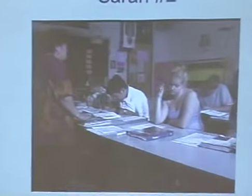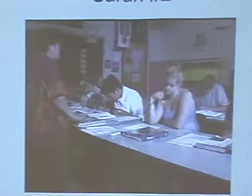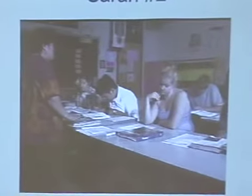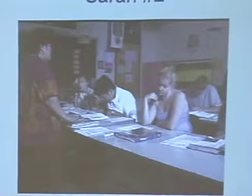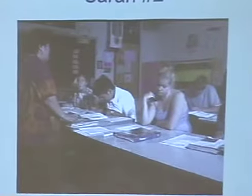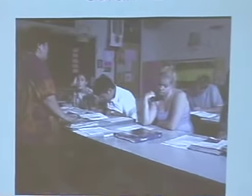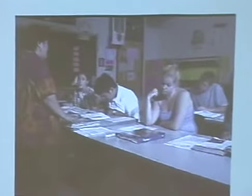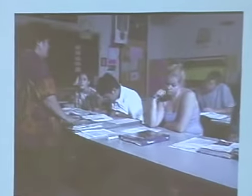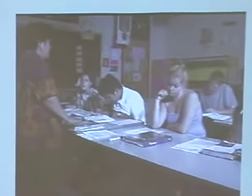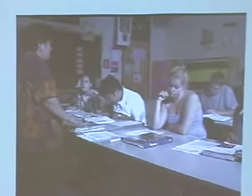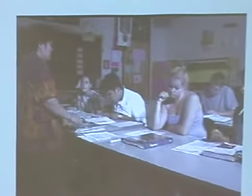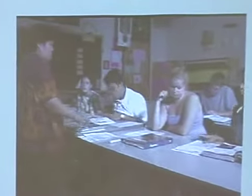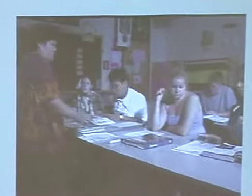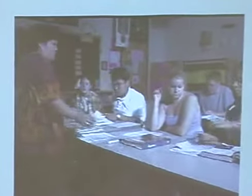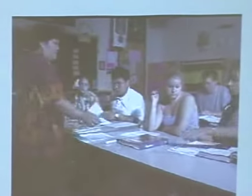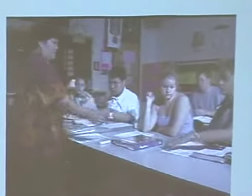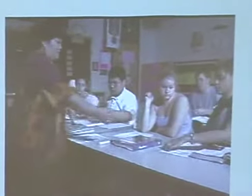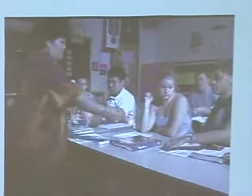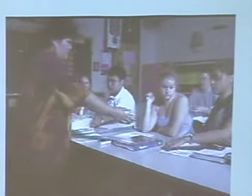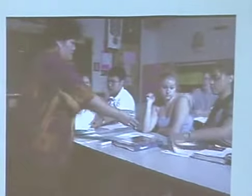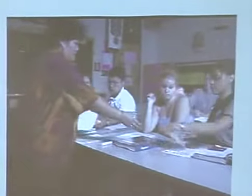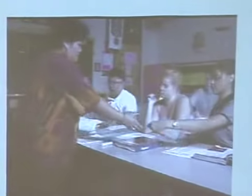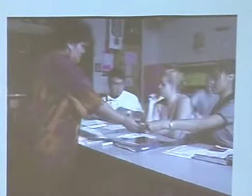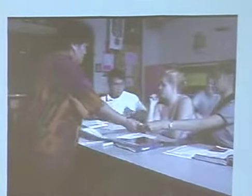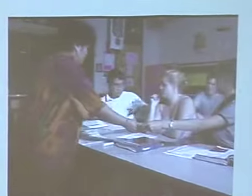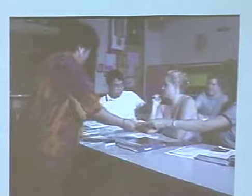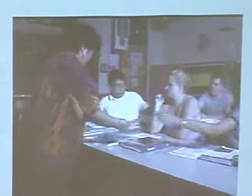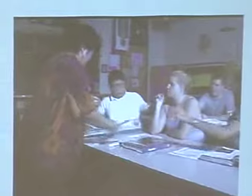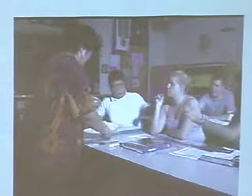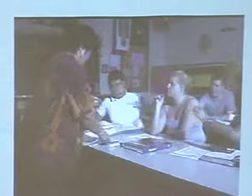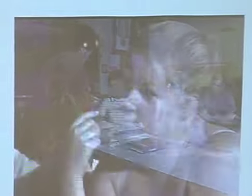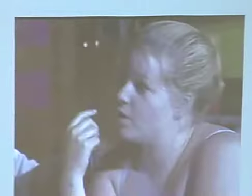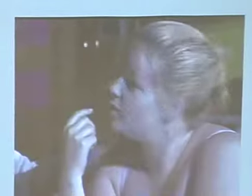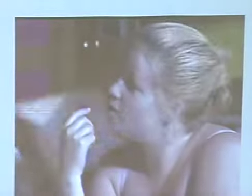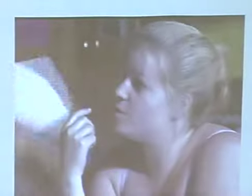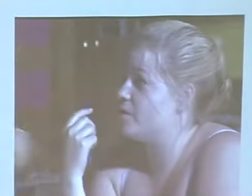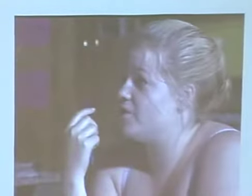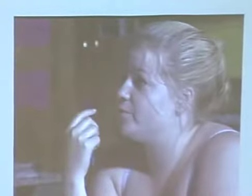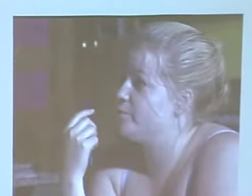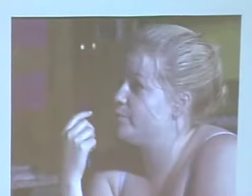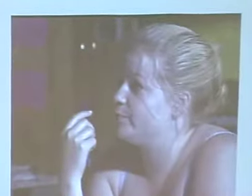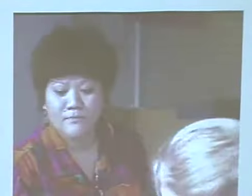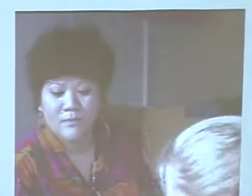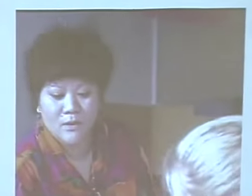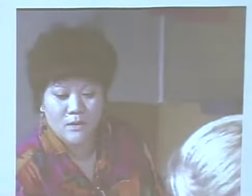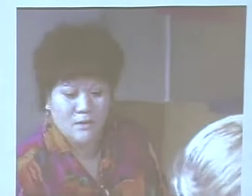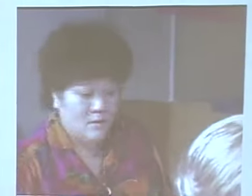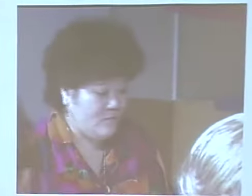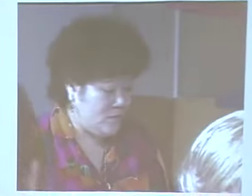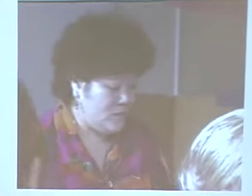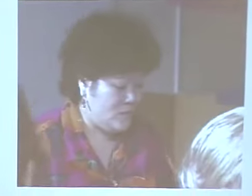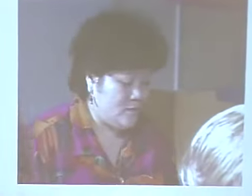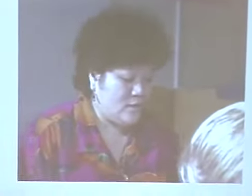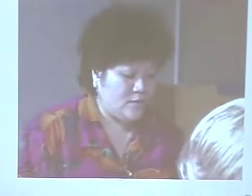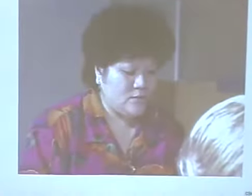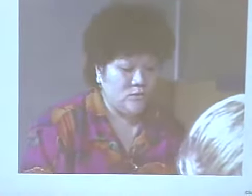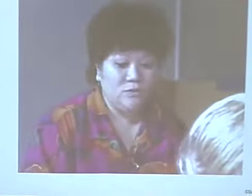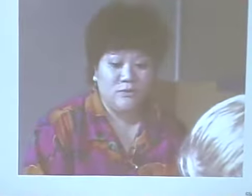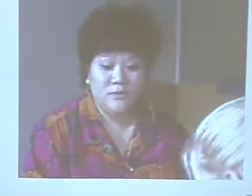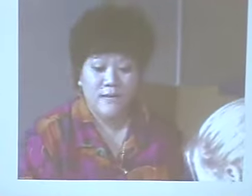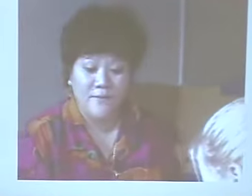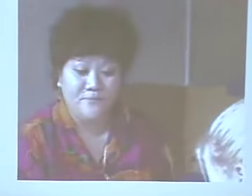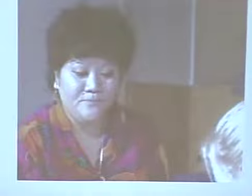Folks, I need you to turn in your homework. Sarah, did you do your homework? No, did you? If you didn't do it, then I'll